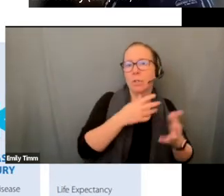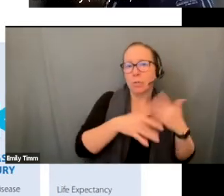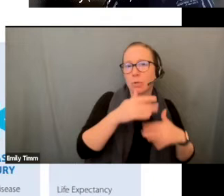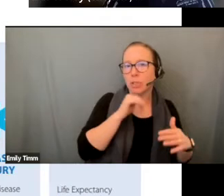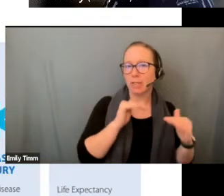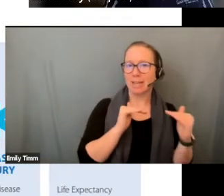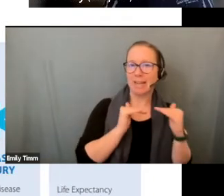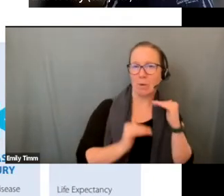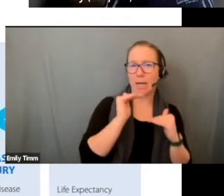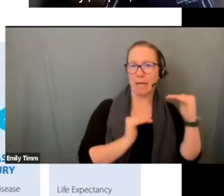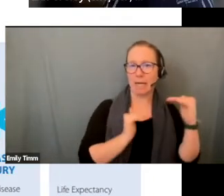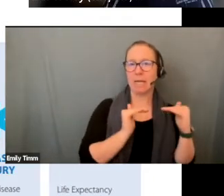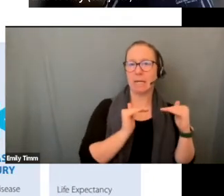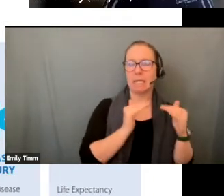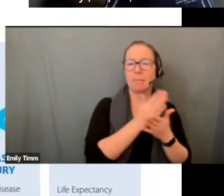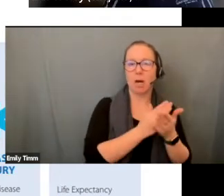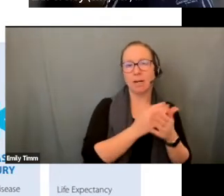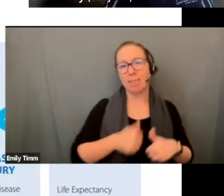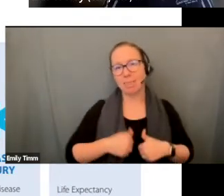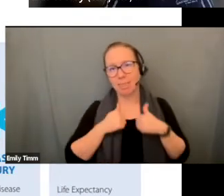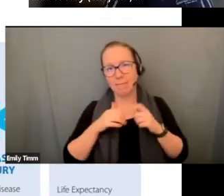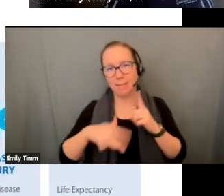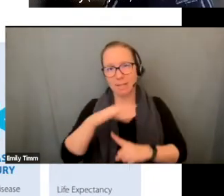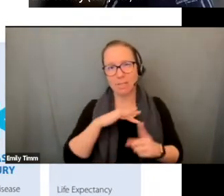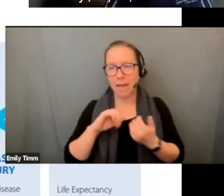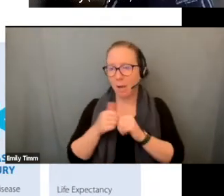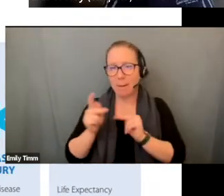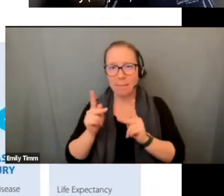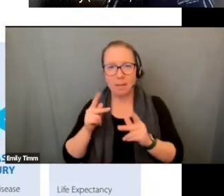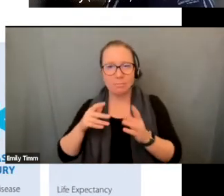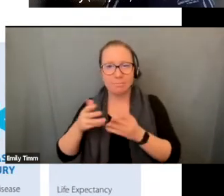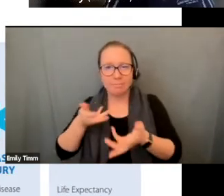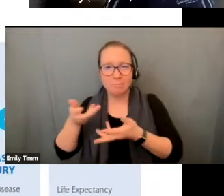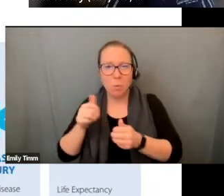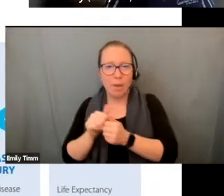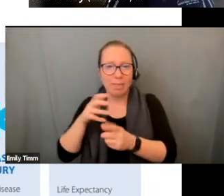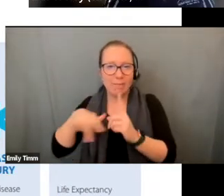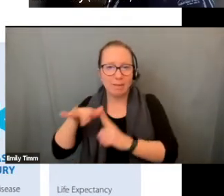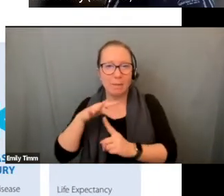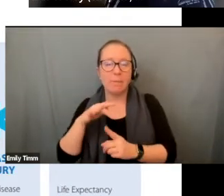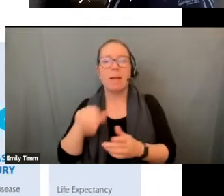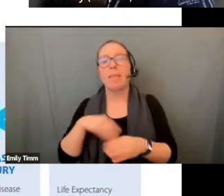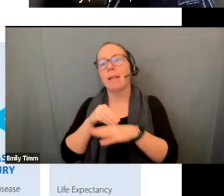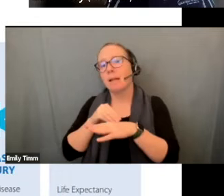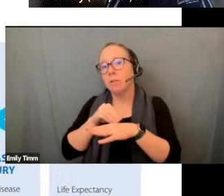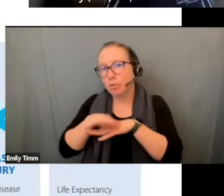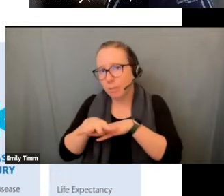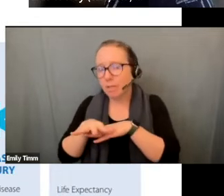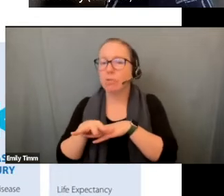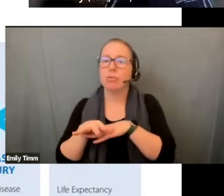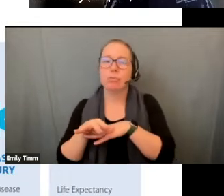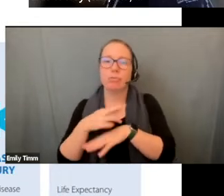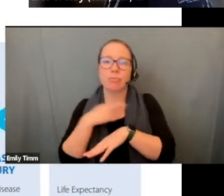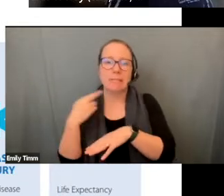living conditions and the ways that people interact with their environment as contributing to risk behaviors, disease and injury, and